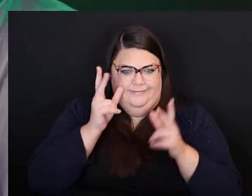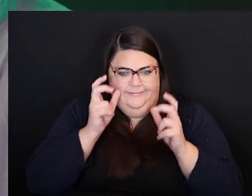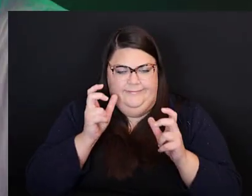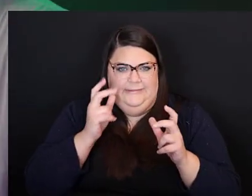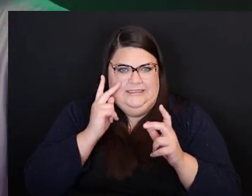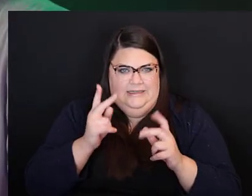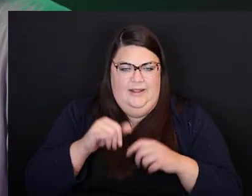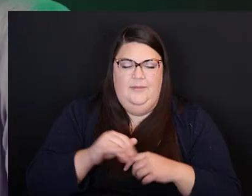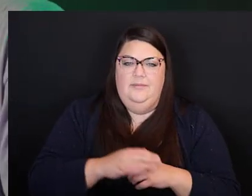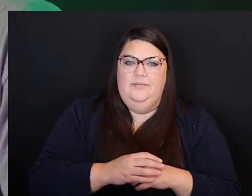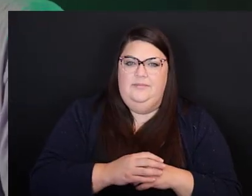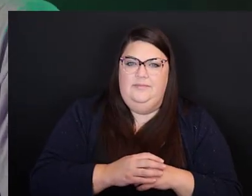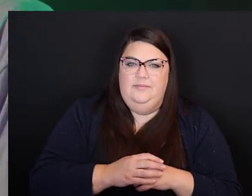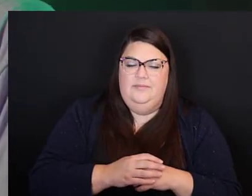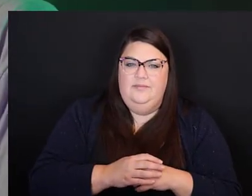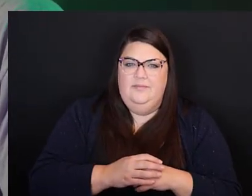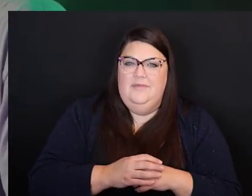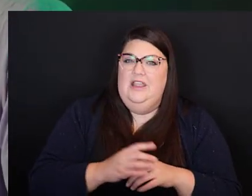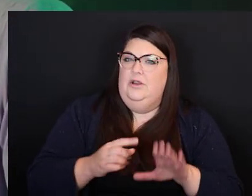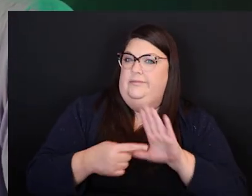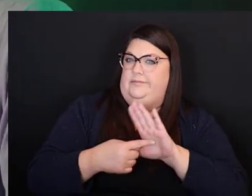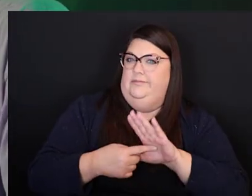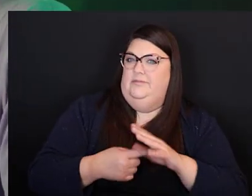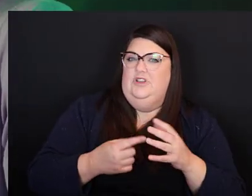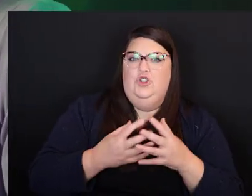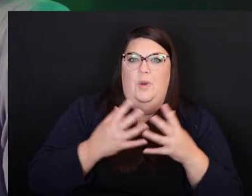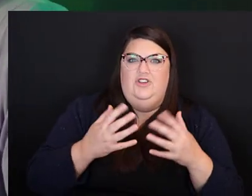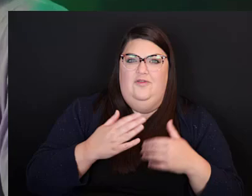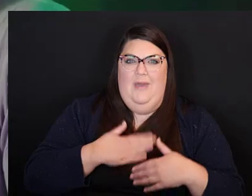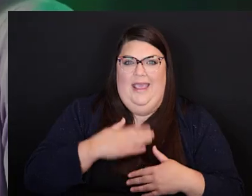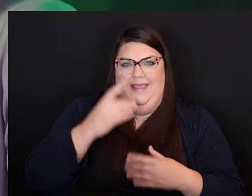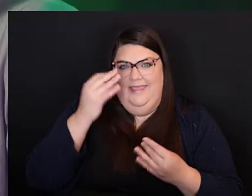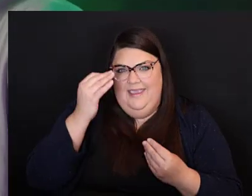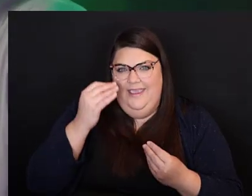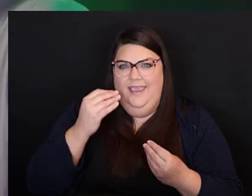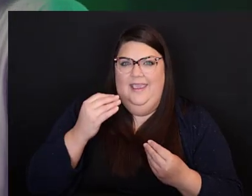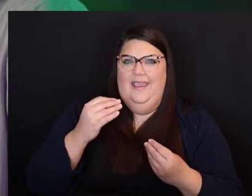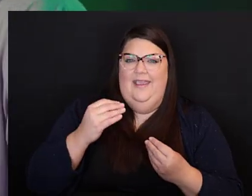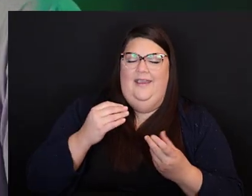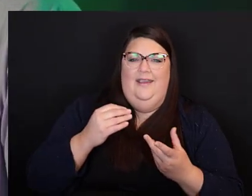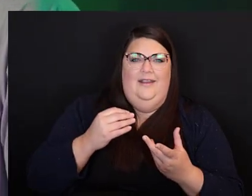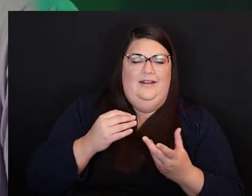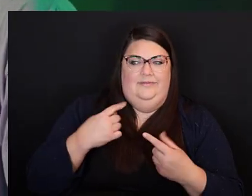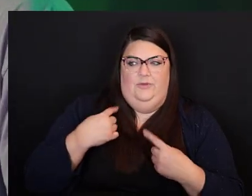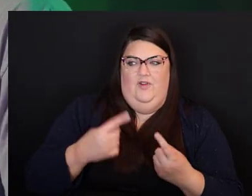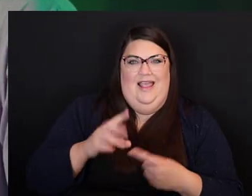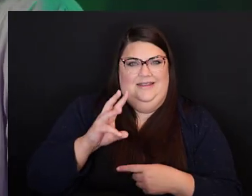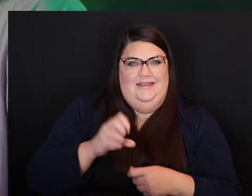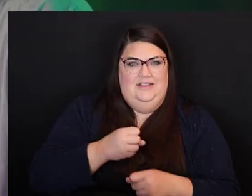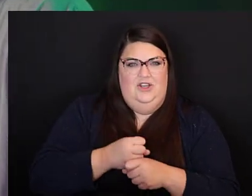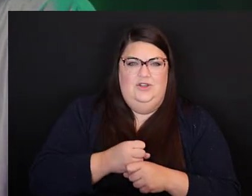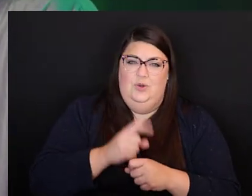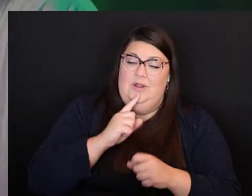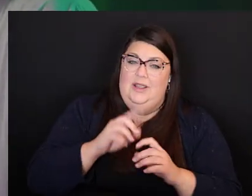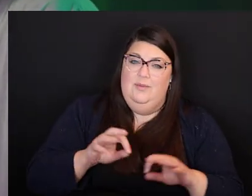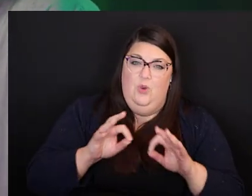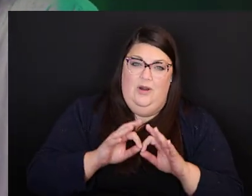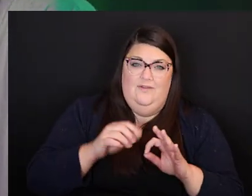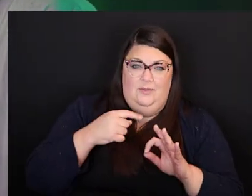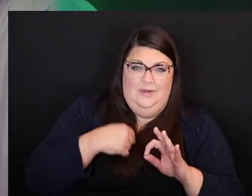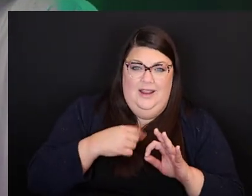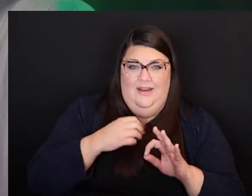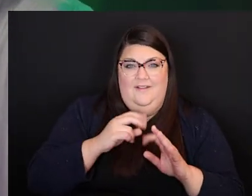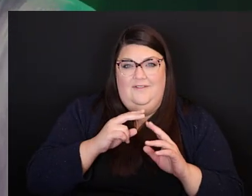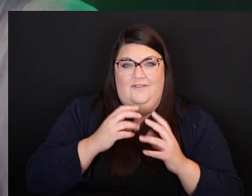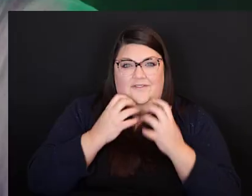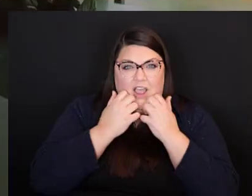This installation is representative of such a significant amount of my thinking and output over the last 6 years. So it feels really important and valuable for people who live